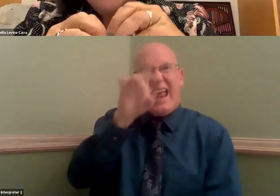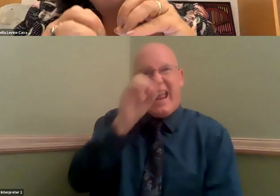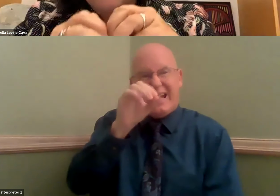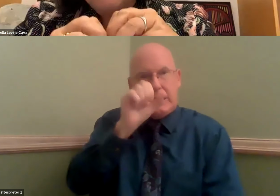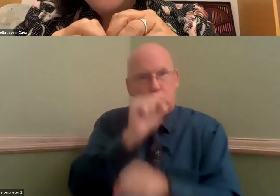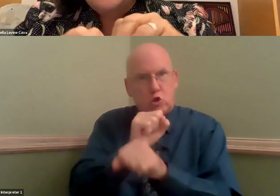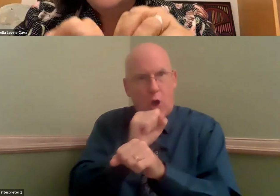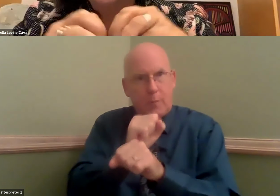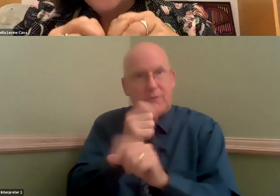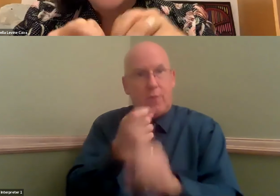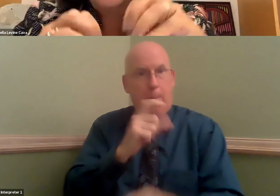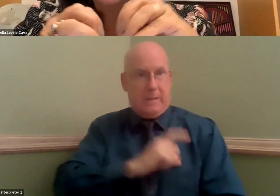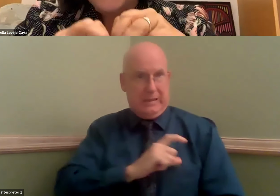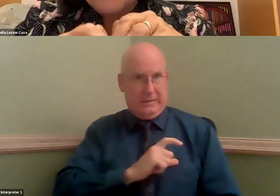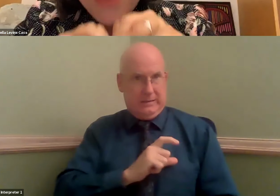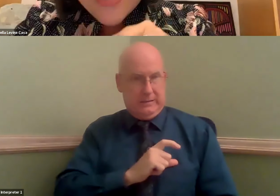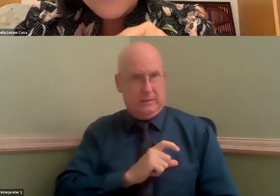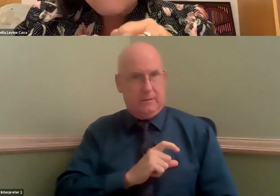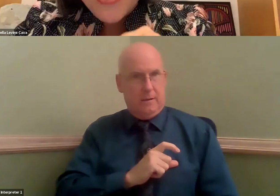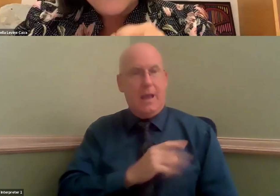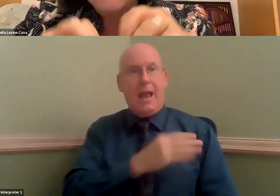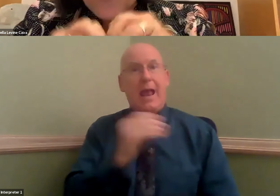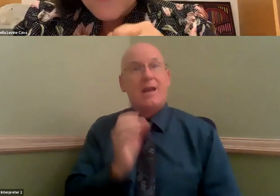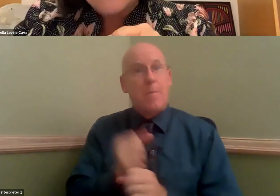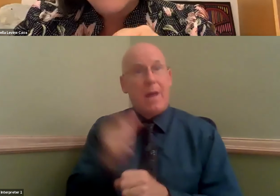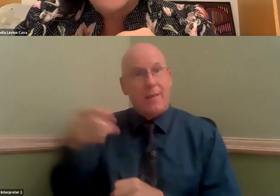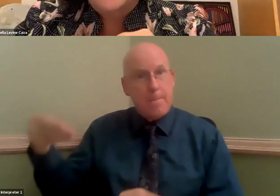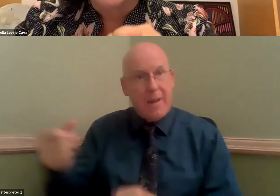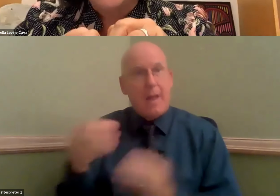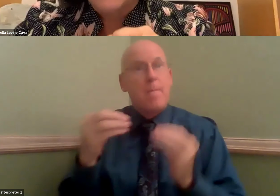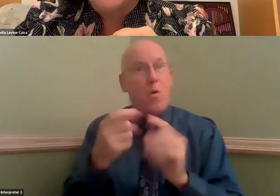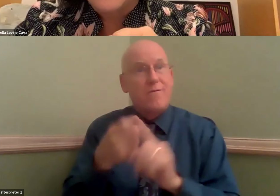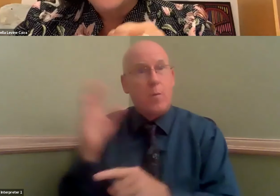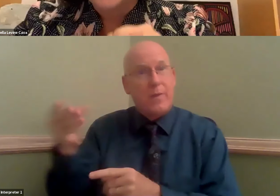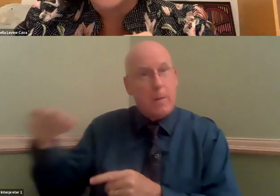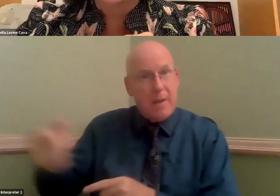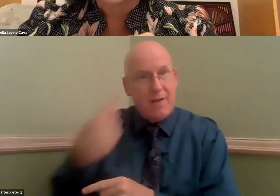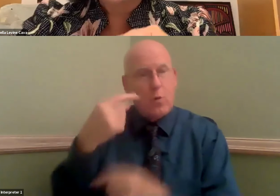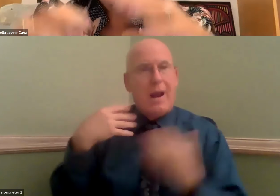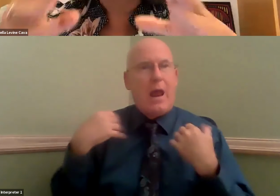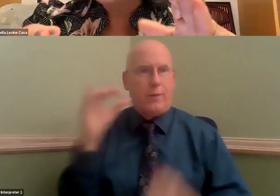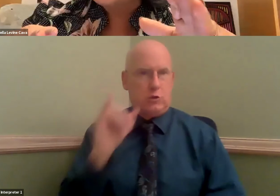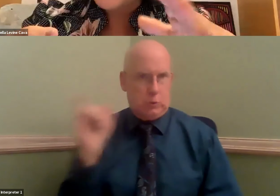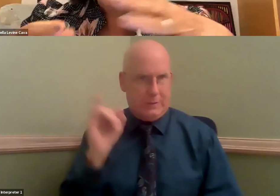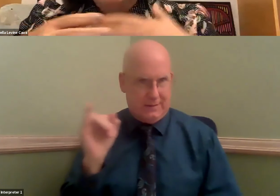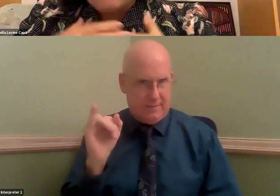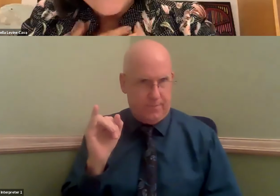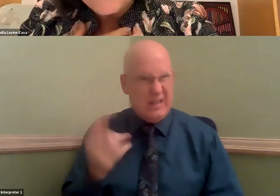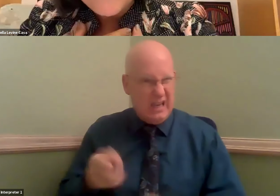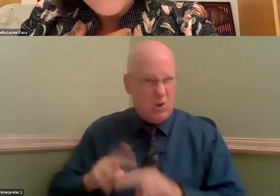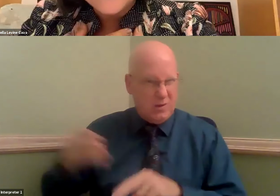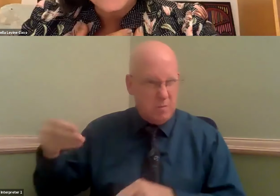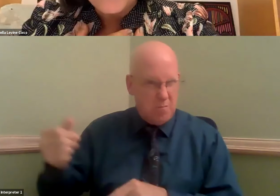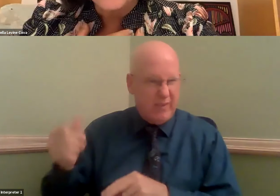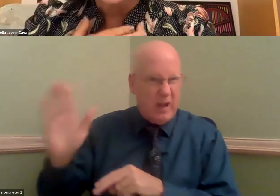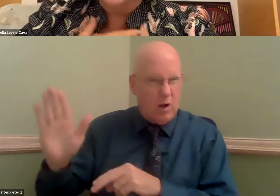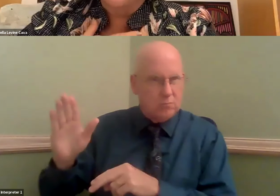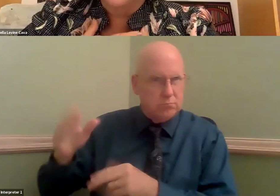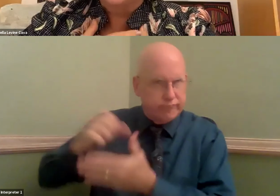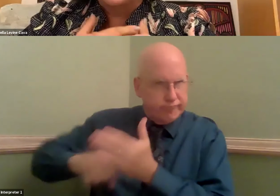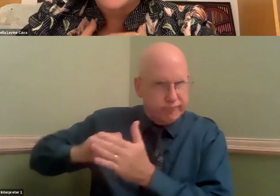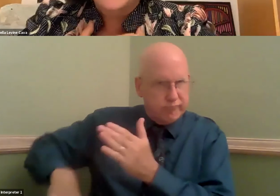budget from police, as well as to make them pay more out of their salaries for health insurance. And by the way, why did the PBA support